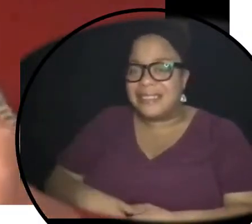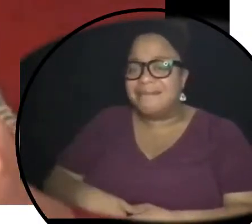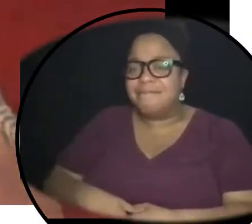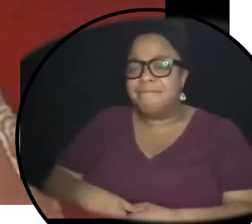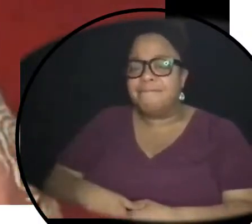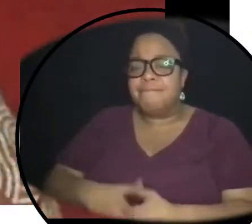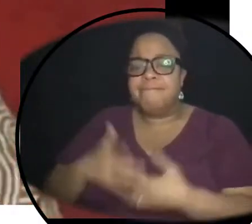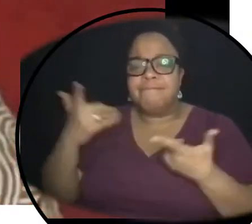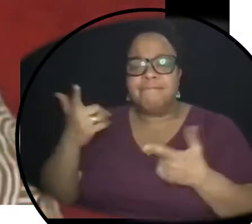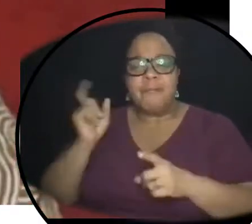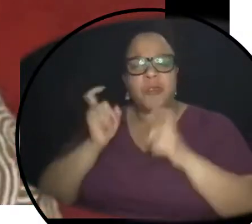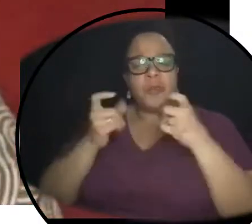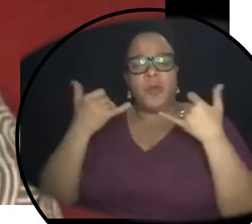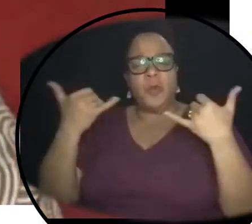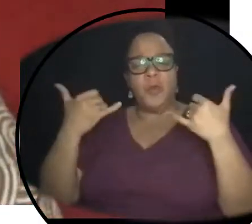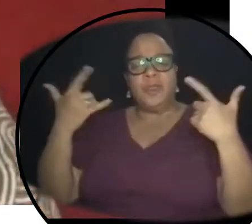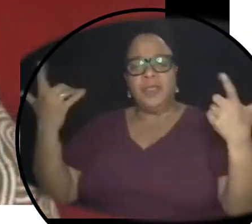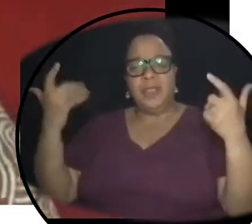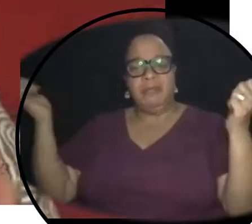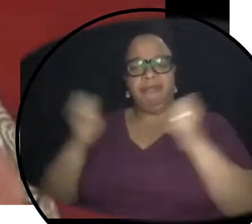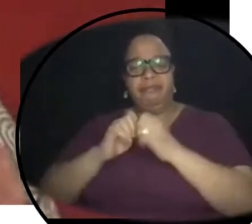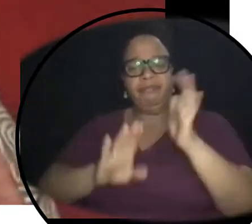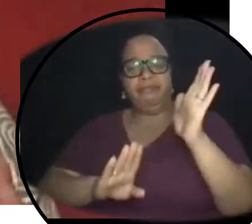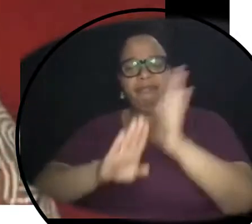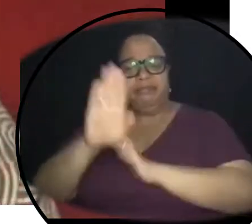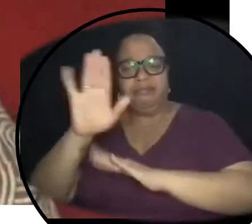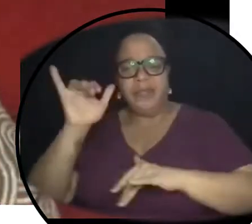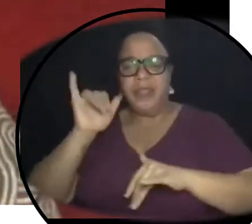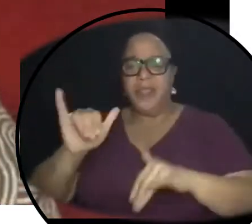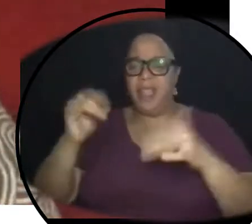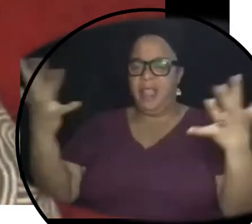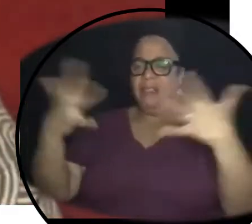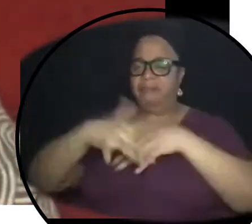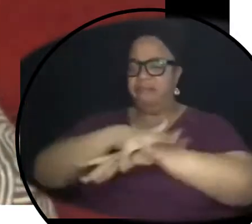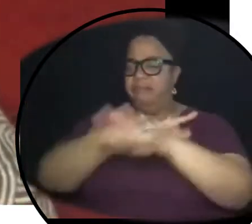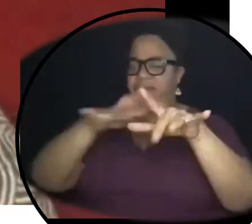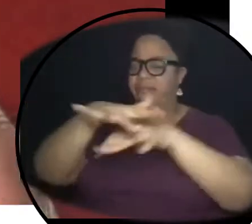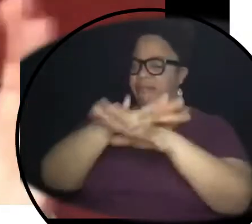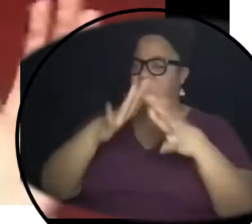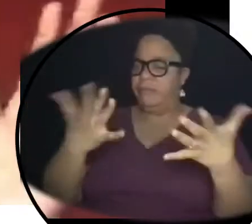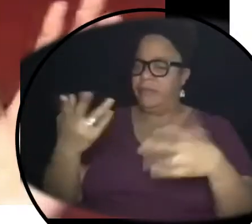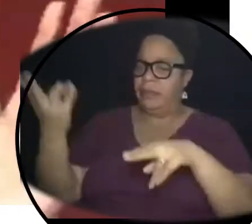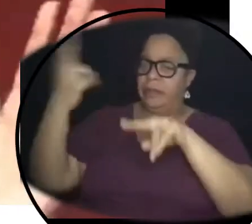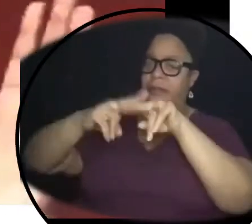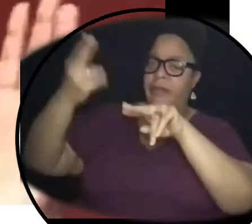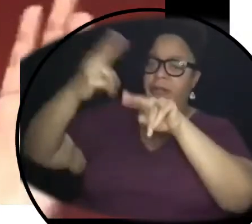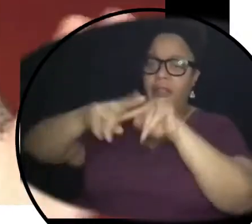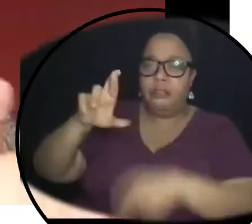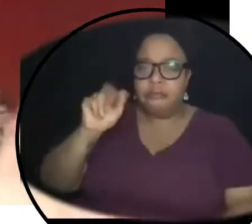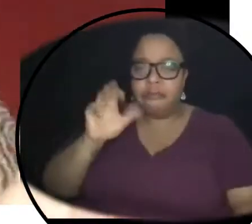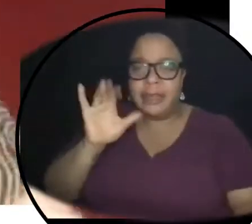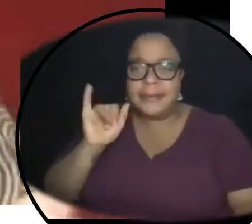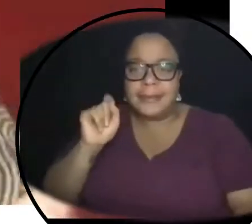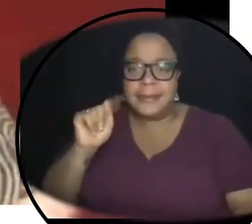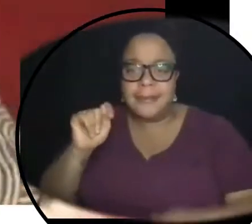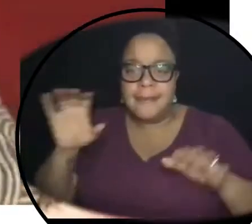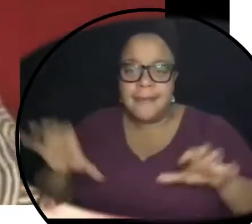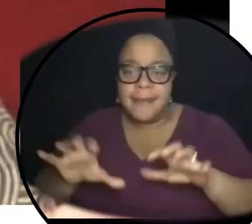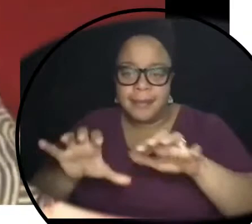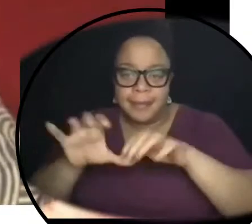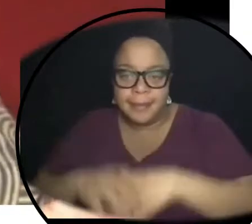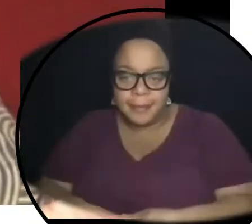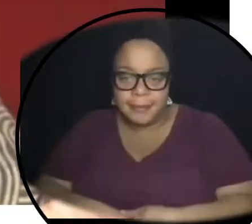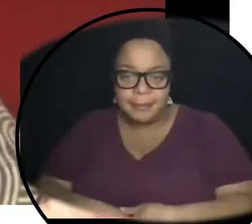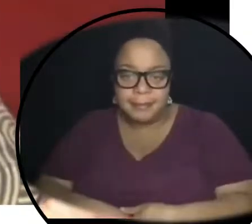All the atrocities that we have seen, from shooting at boats to letting people drown at